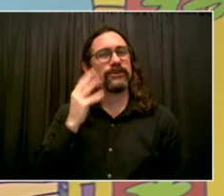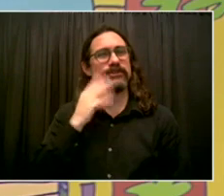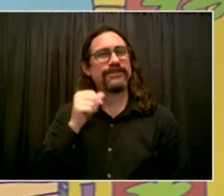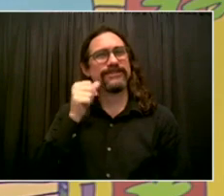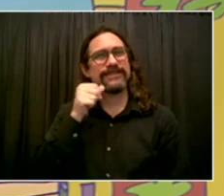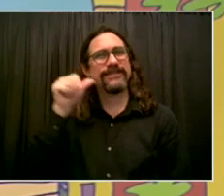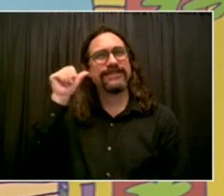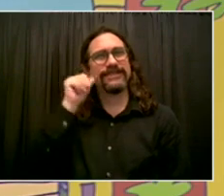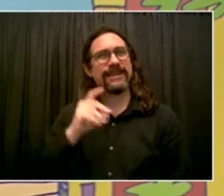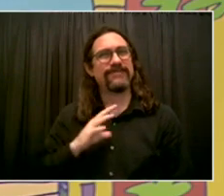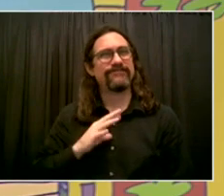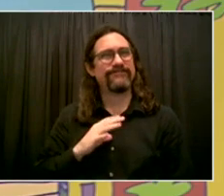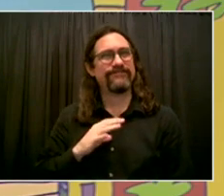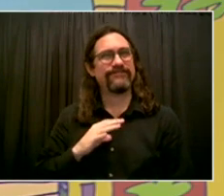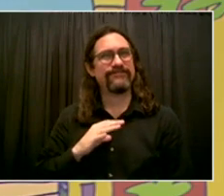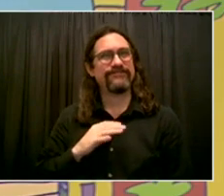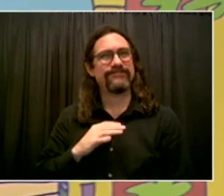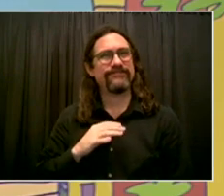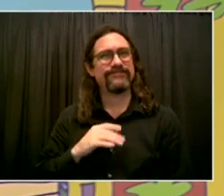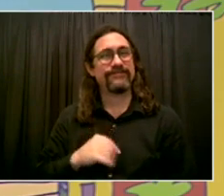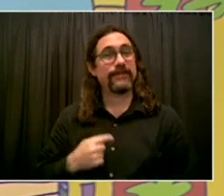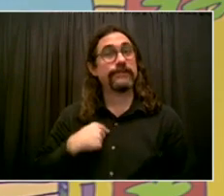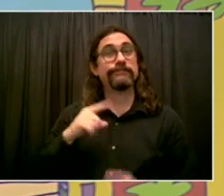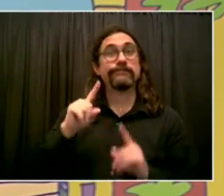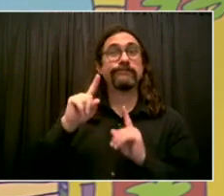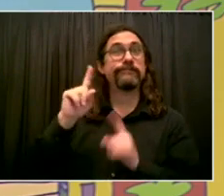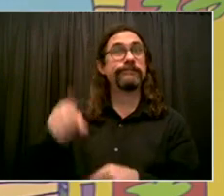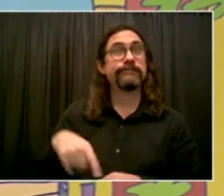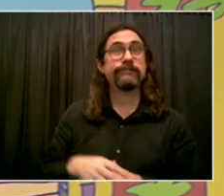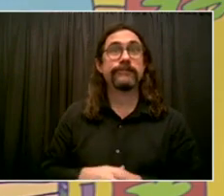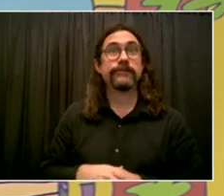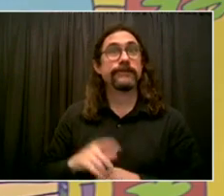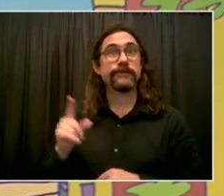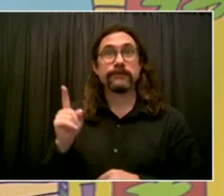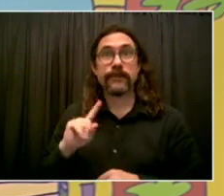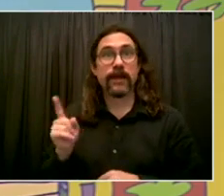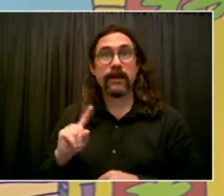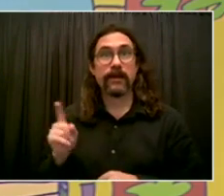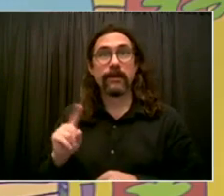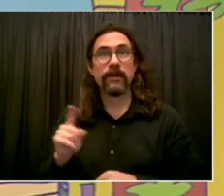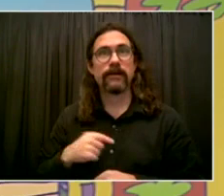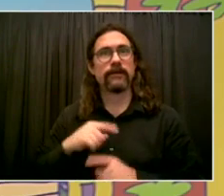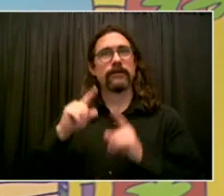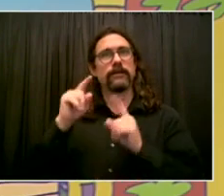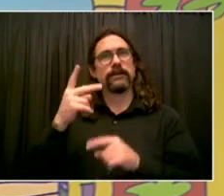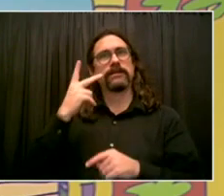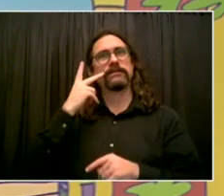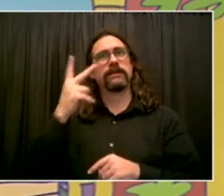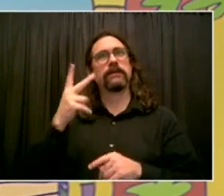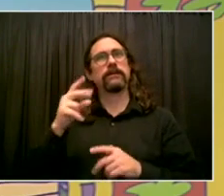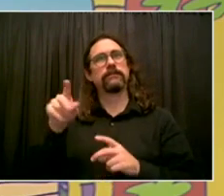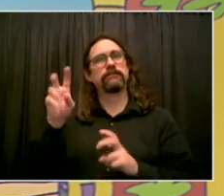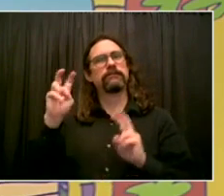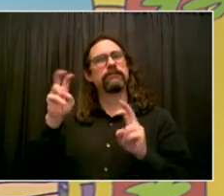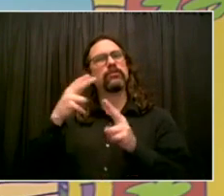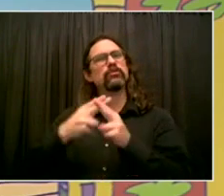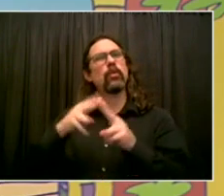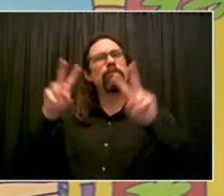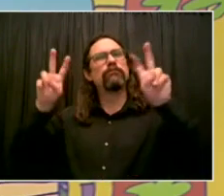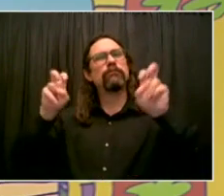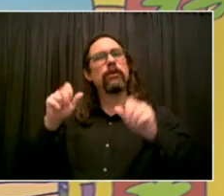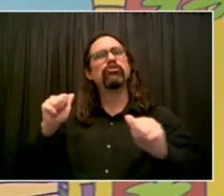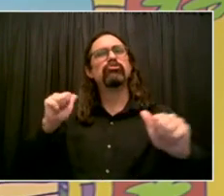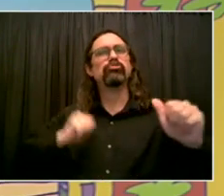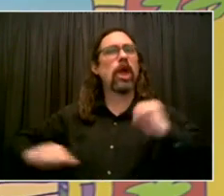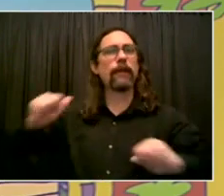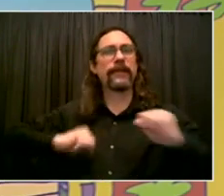this out, the Drama Bookshop in Manhattan. It is something very special. I joined